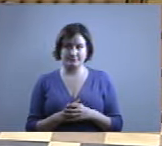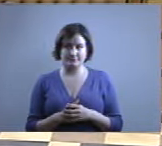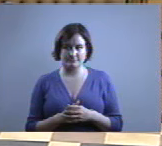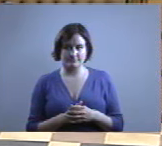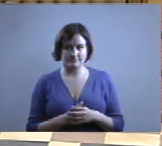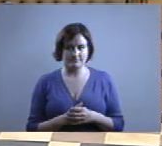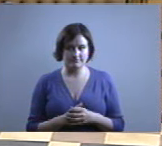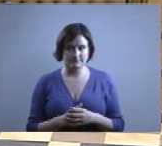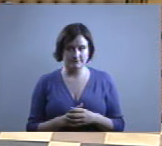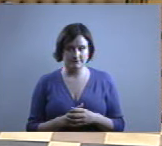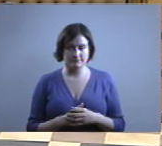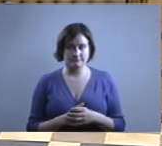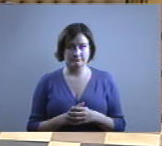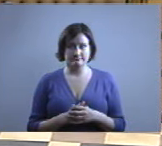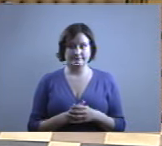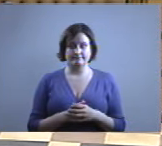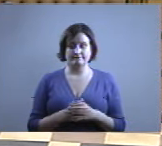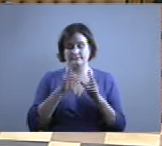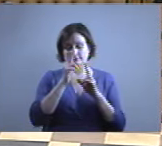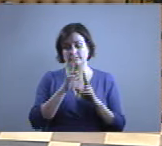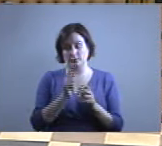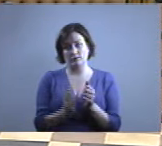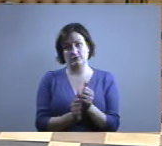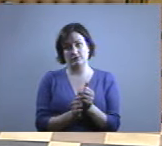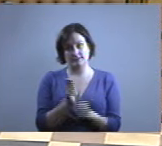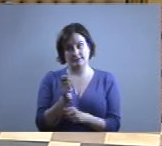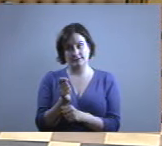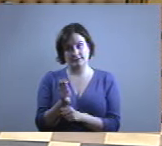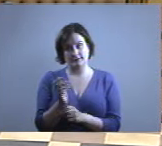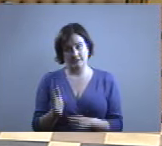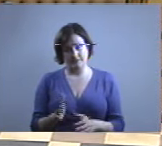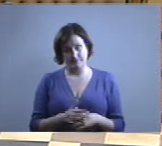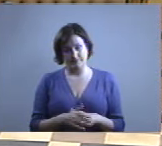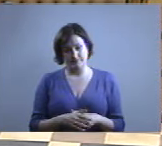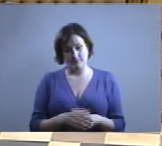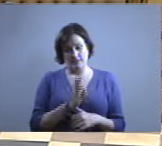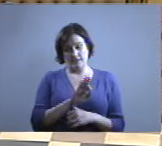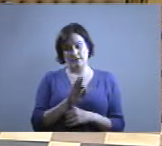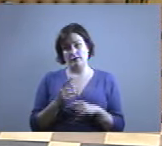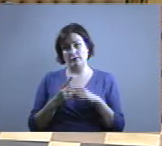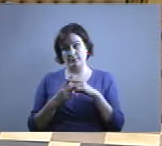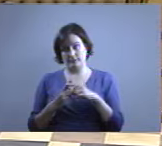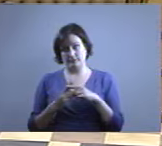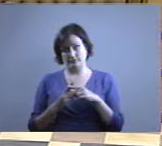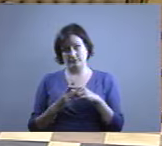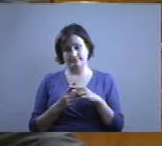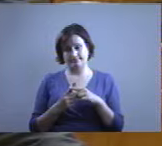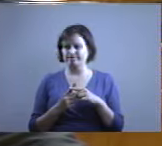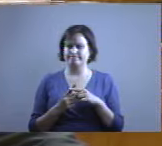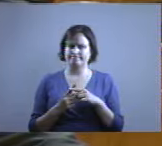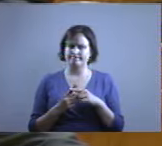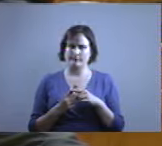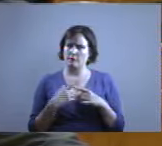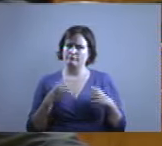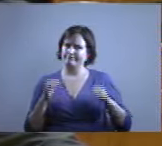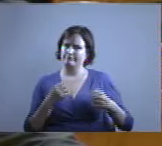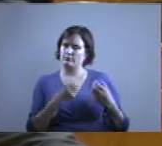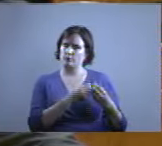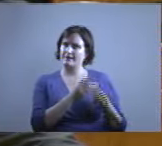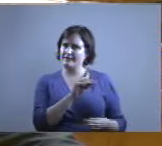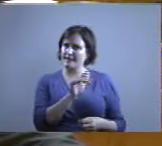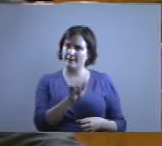Agbare adjunkspreker, die Vryheidsfront Plus verskil met die ANC en die DA oor hierdie